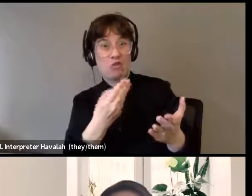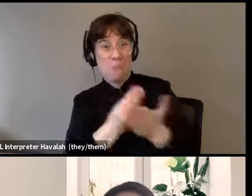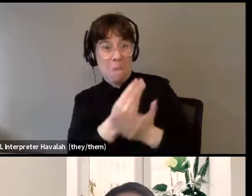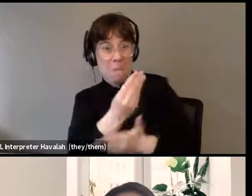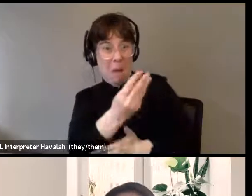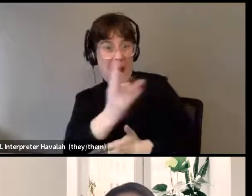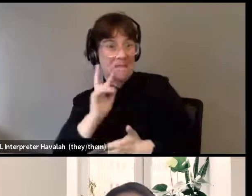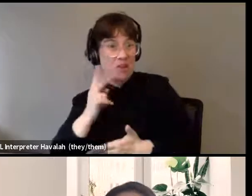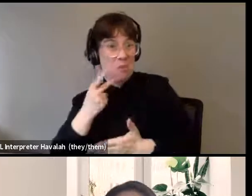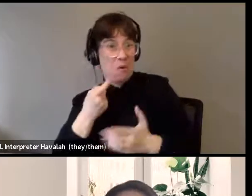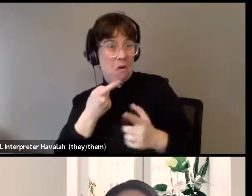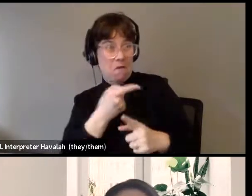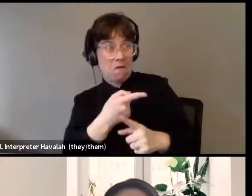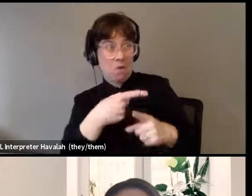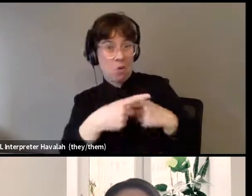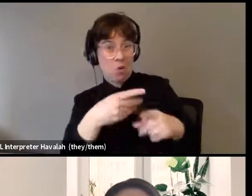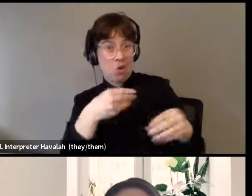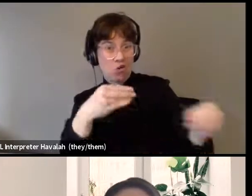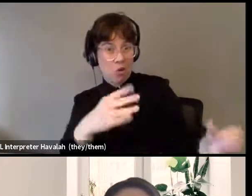to